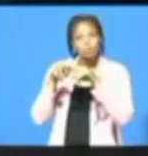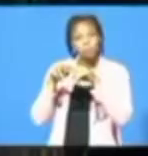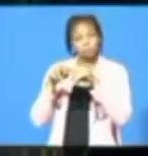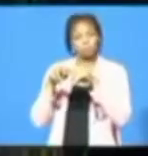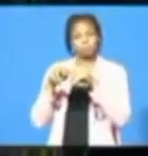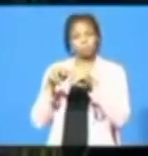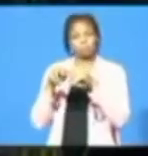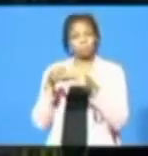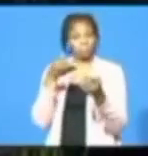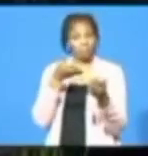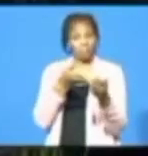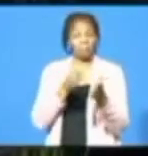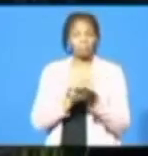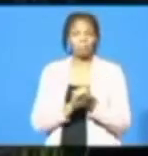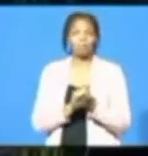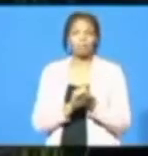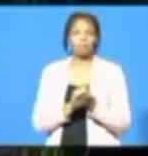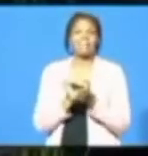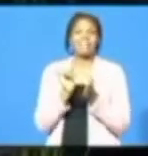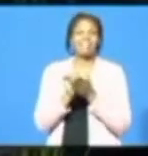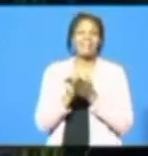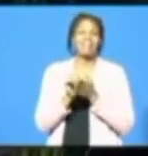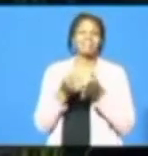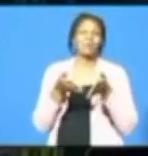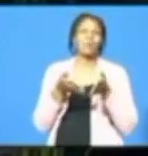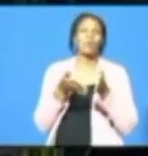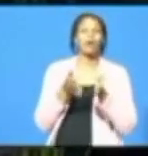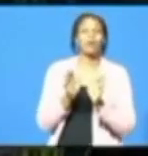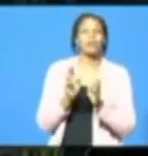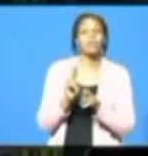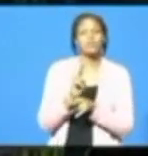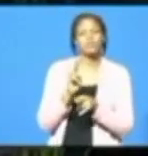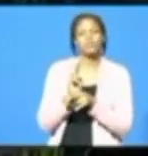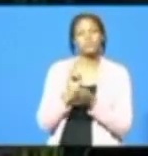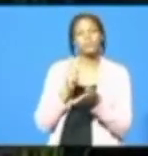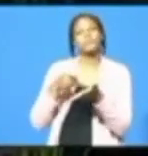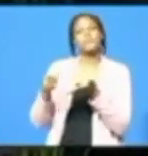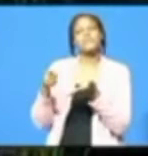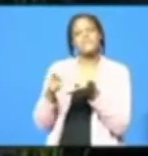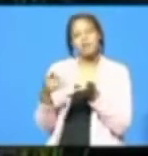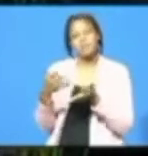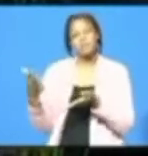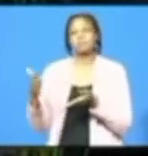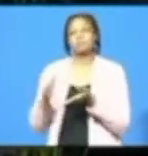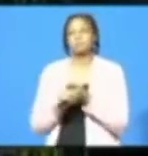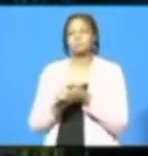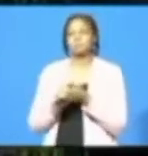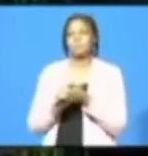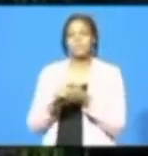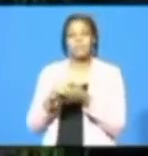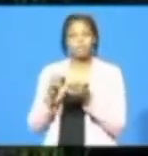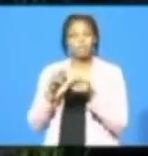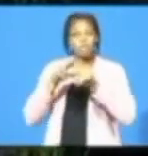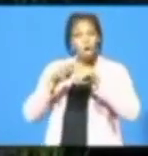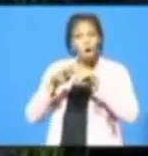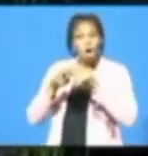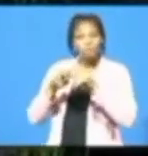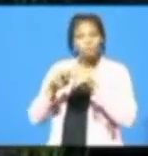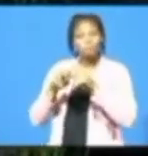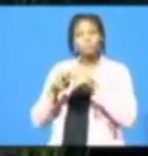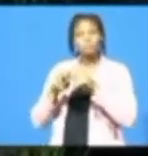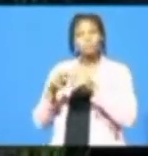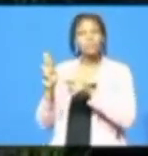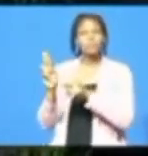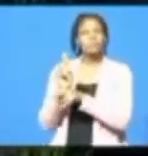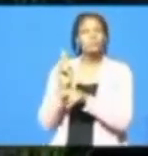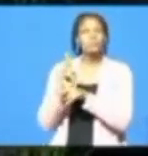is a means of purification. Salt has been used